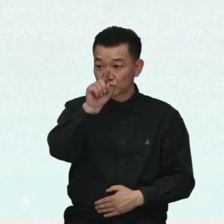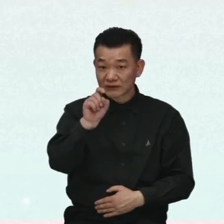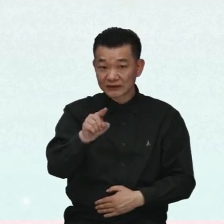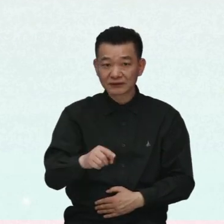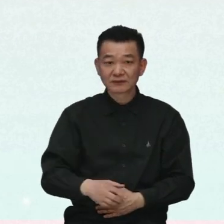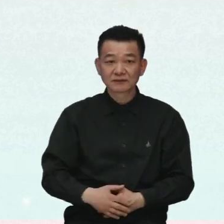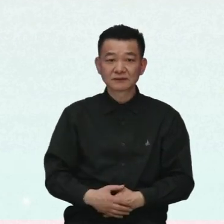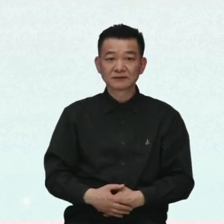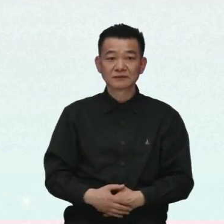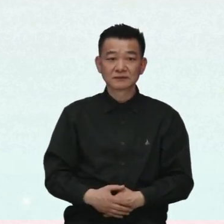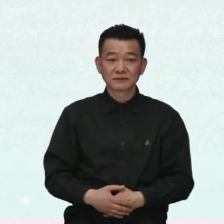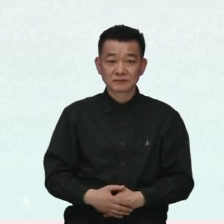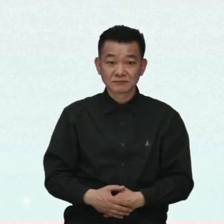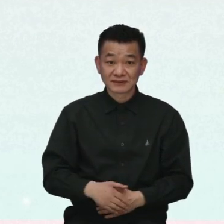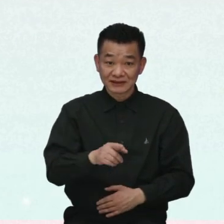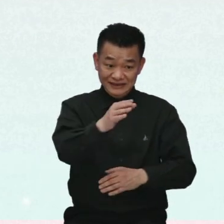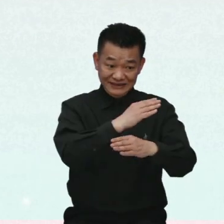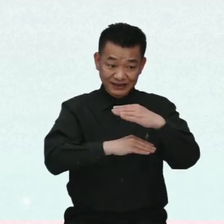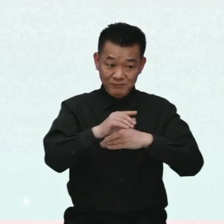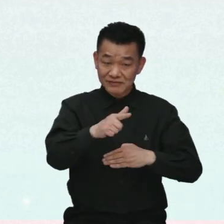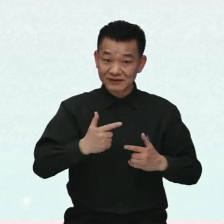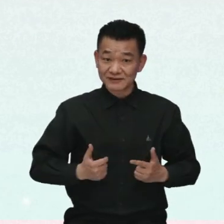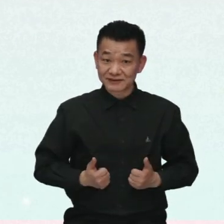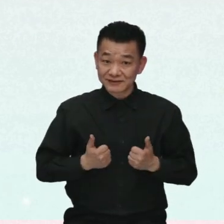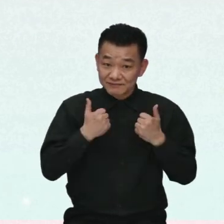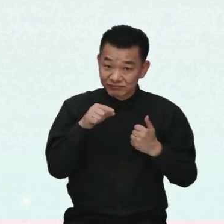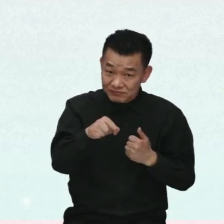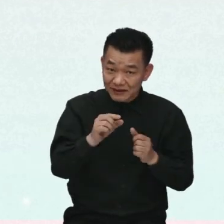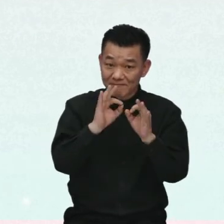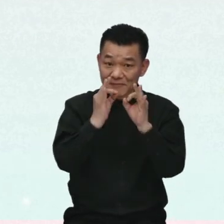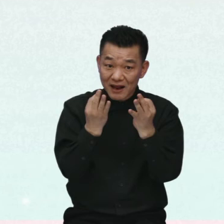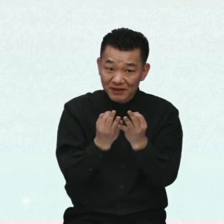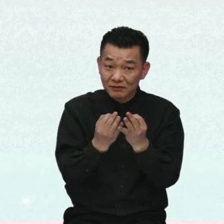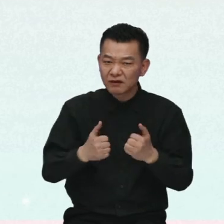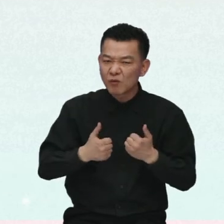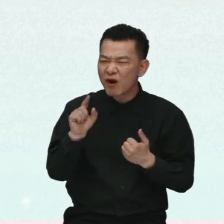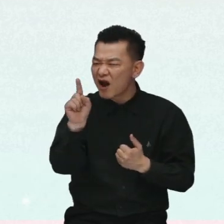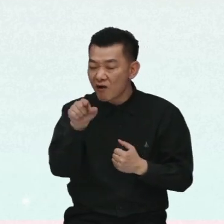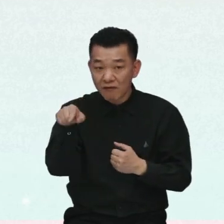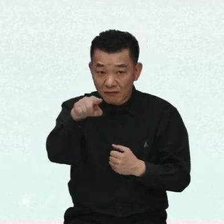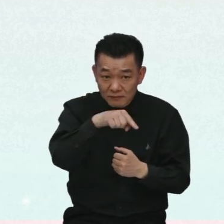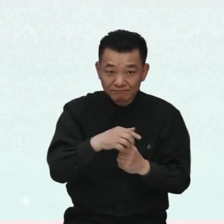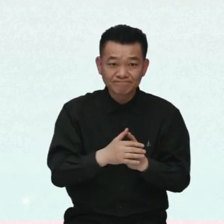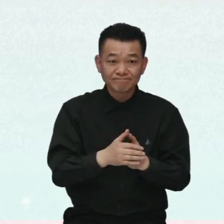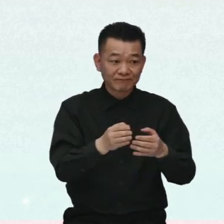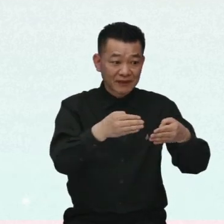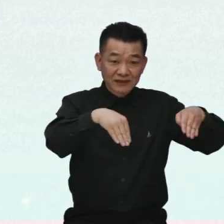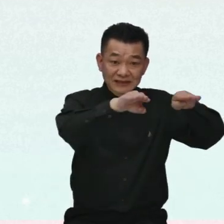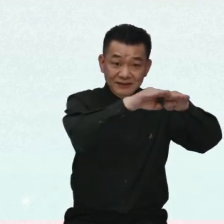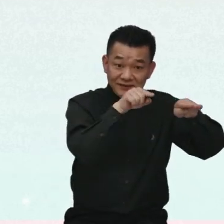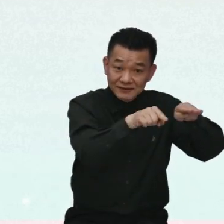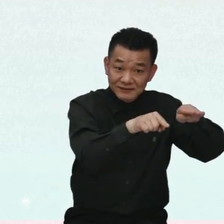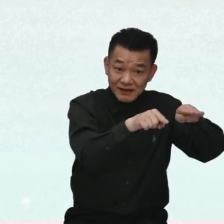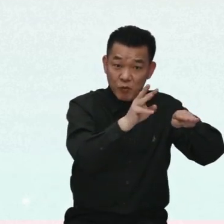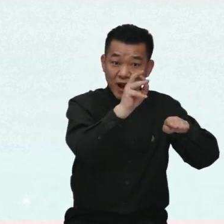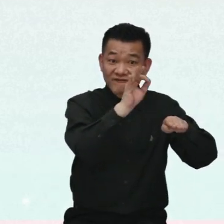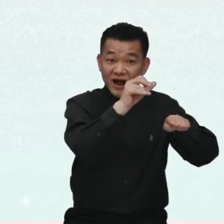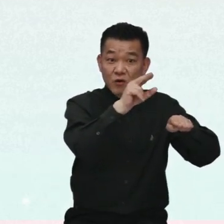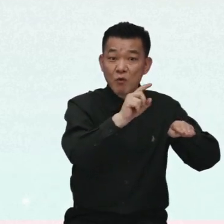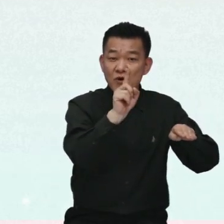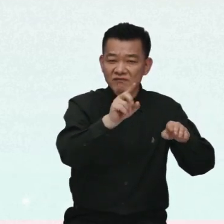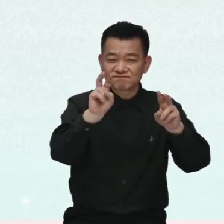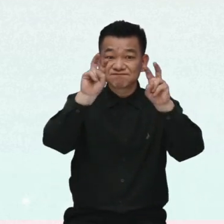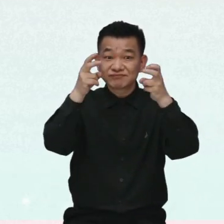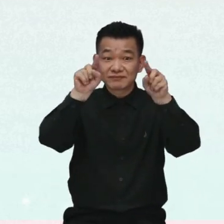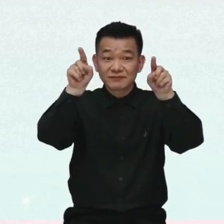Shall we solve a quiz? No person with disabilities, regardless of place of residence or blank, indicating whether he